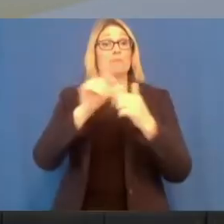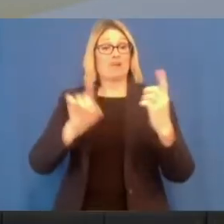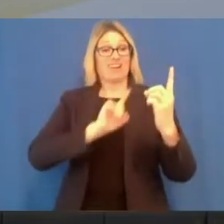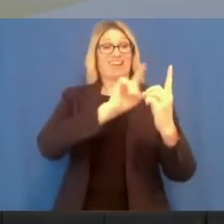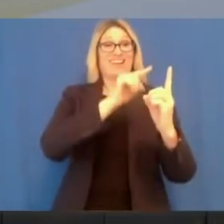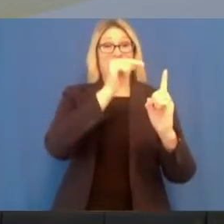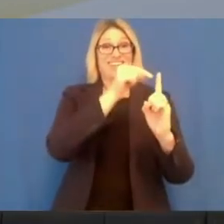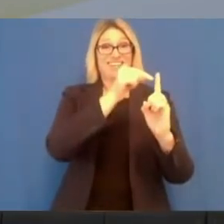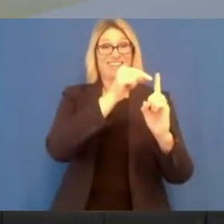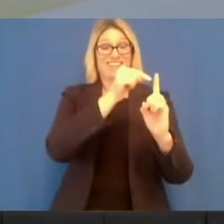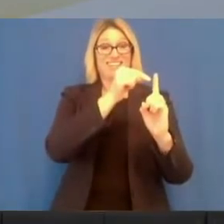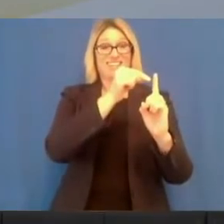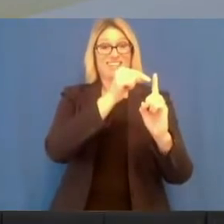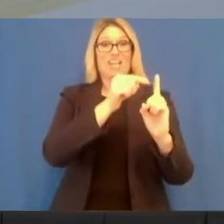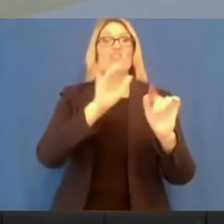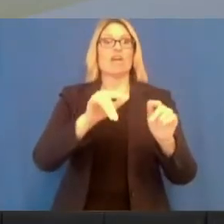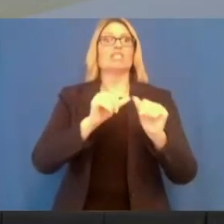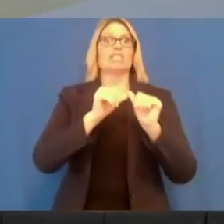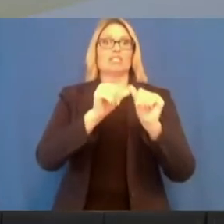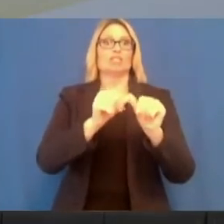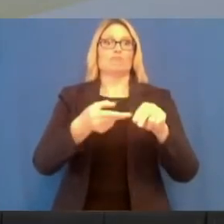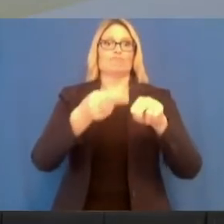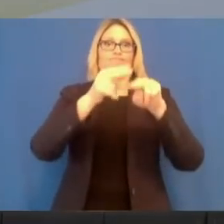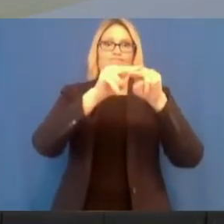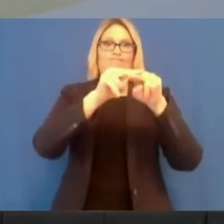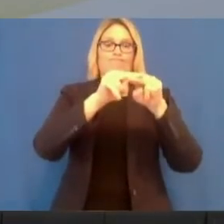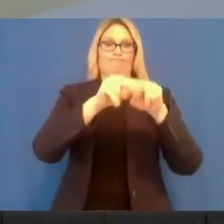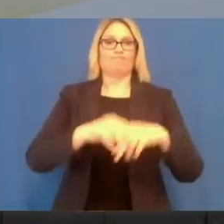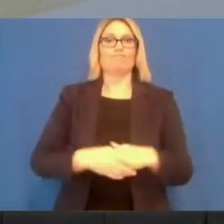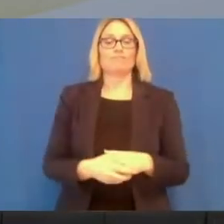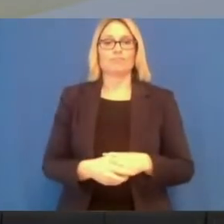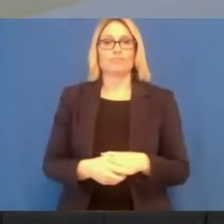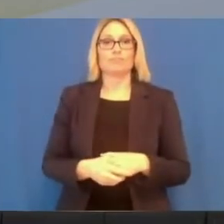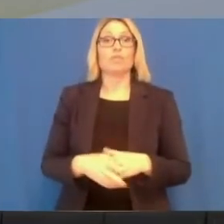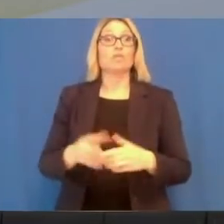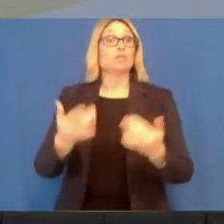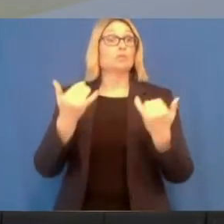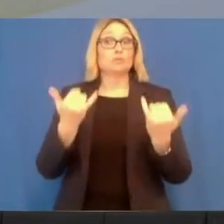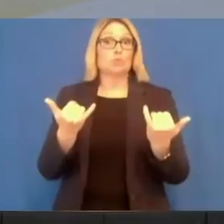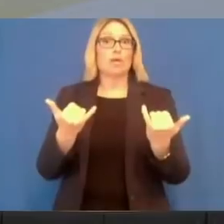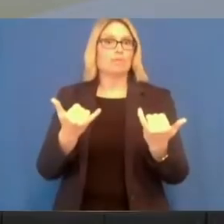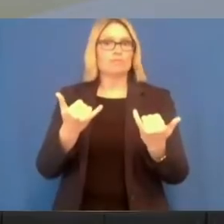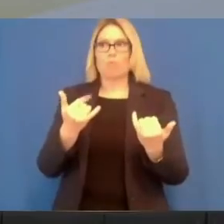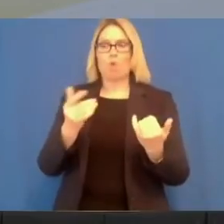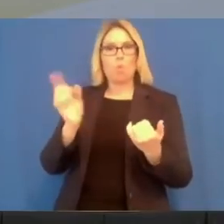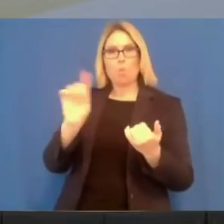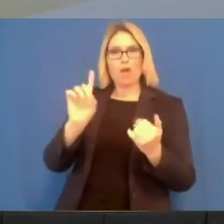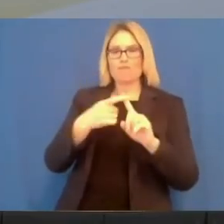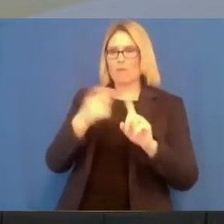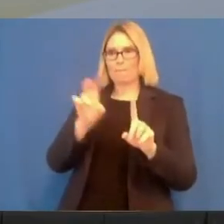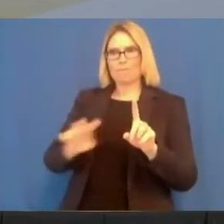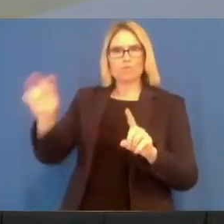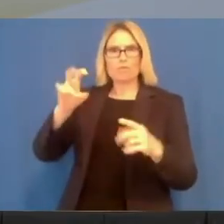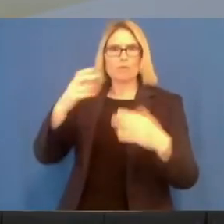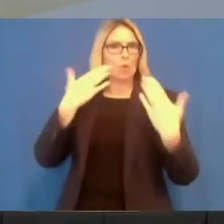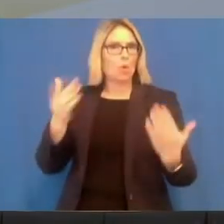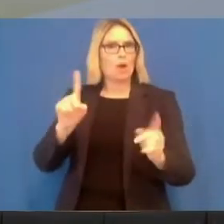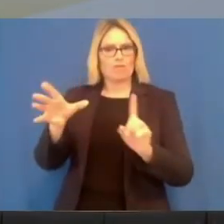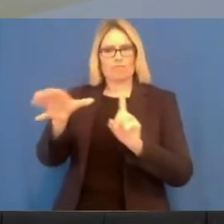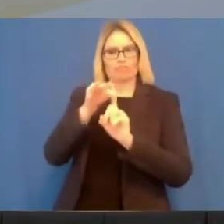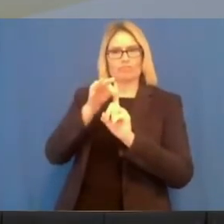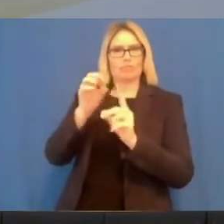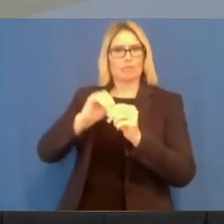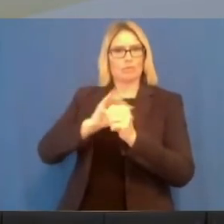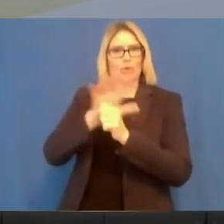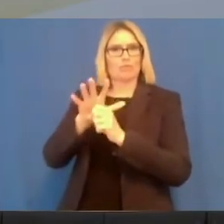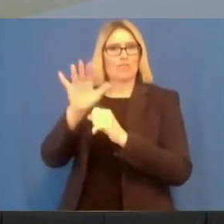continues to expand. To date, despite our best efforts, we have not been able to identify a travel connection with the cases associated with